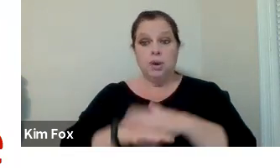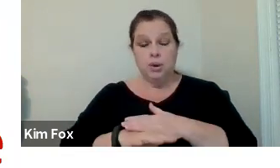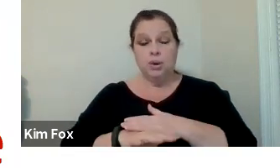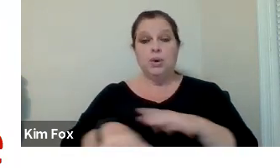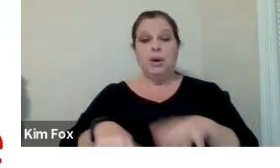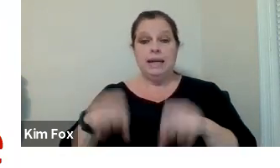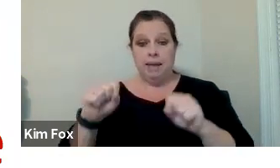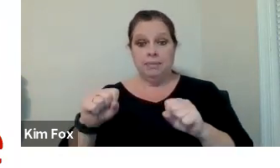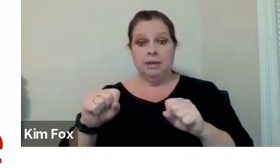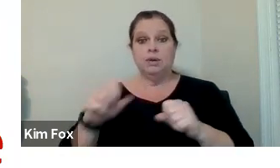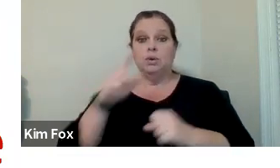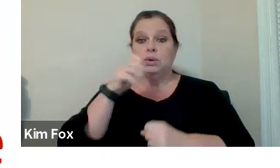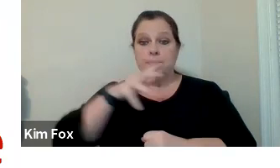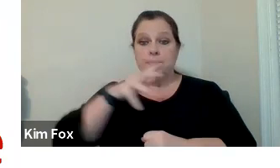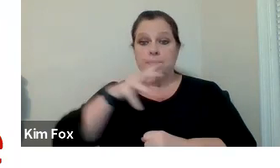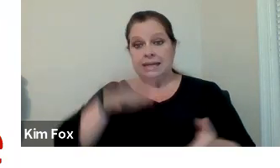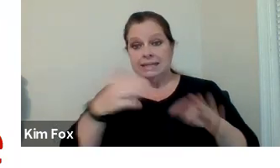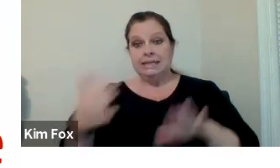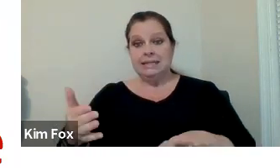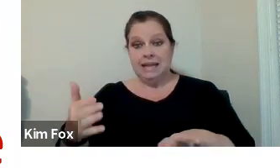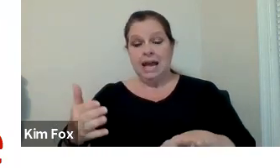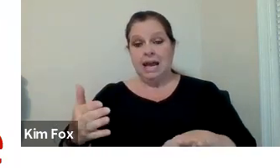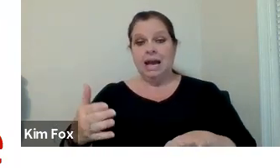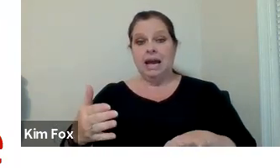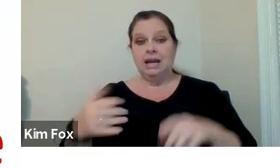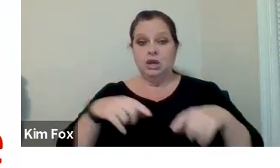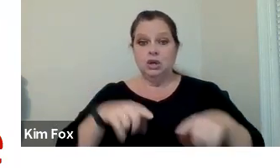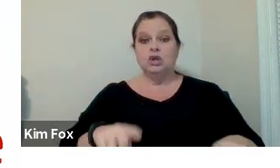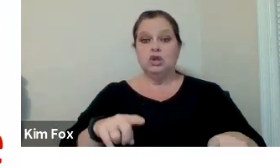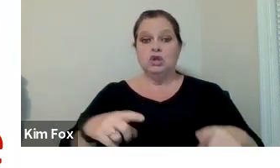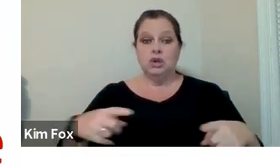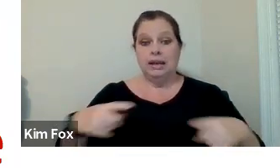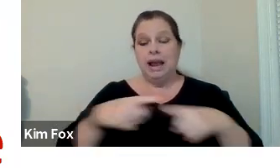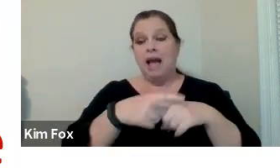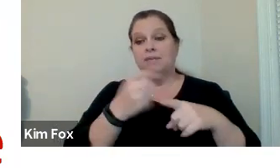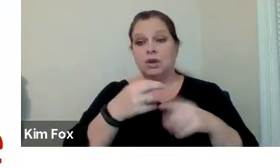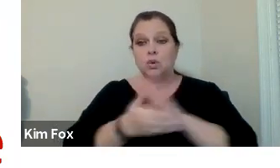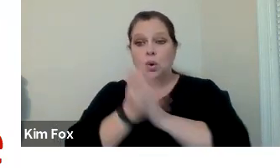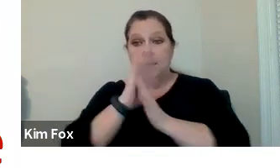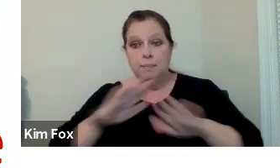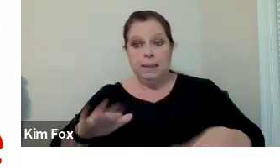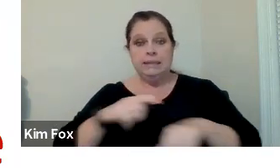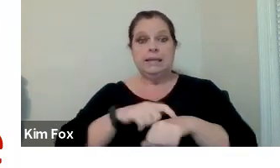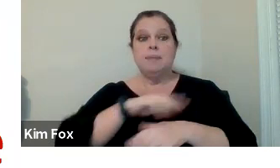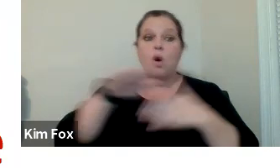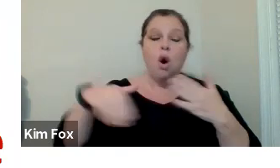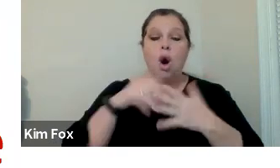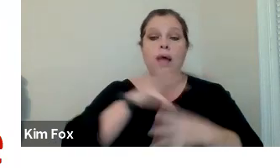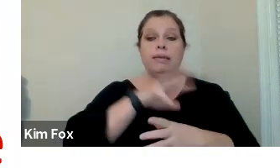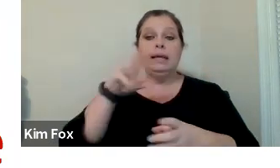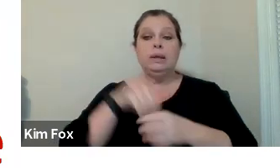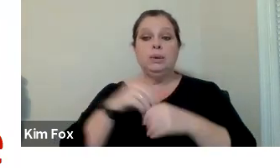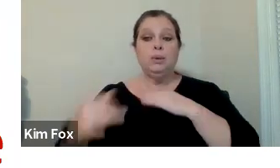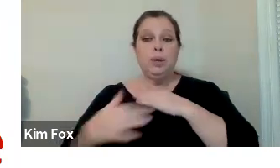the line of military duty during combat or peacetime. All branches, including the Coast Guard and all